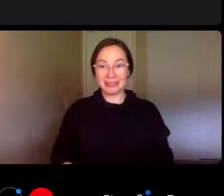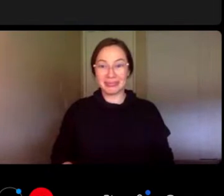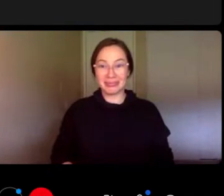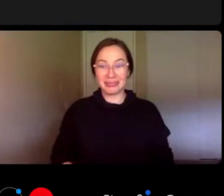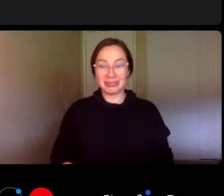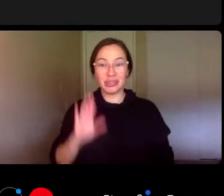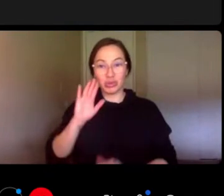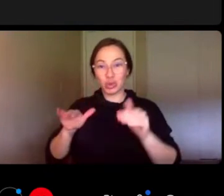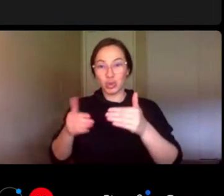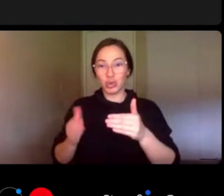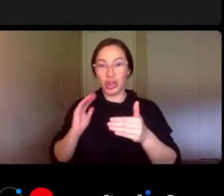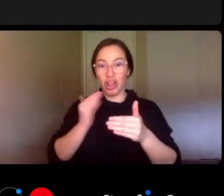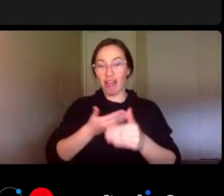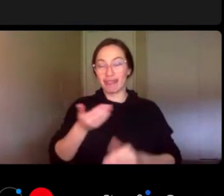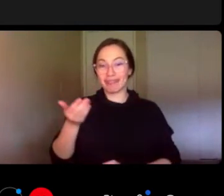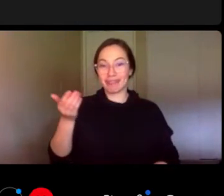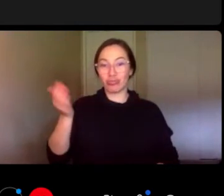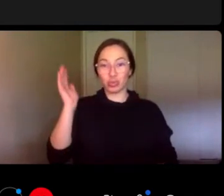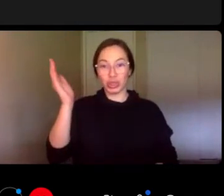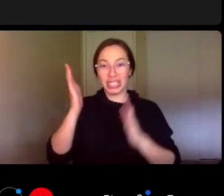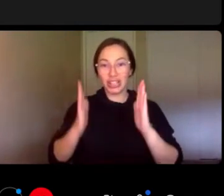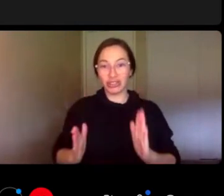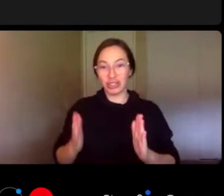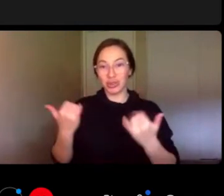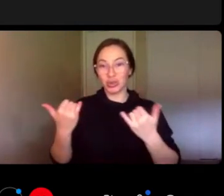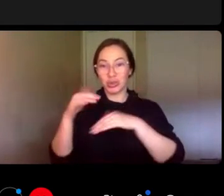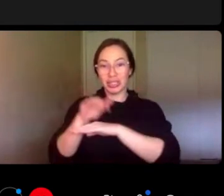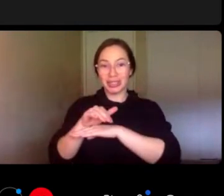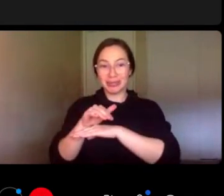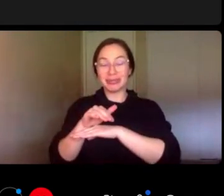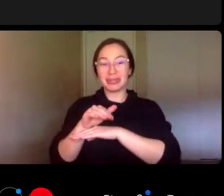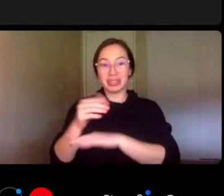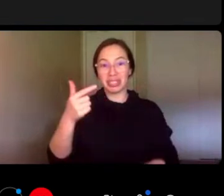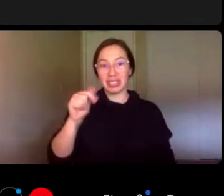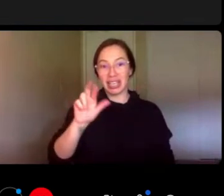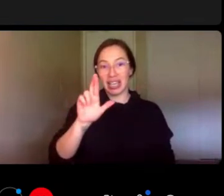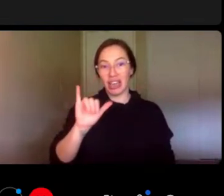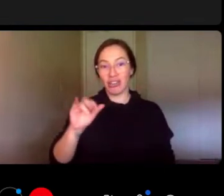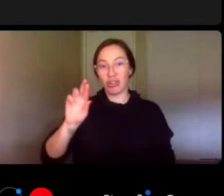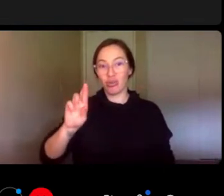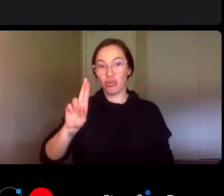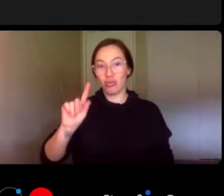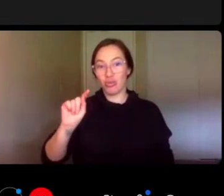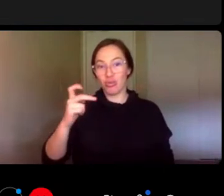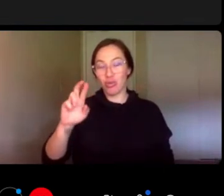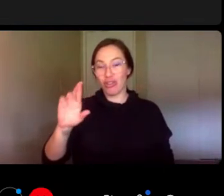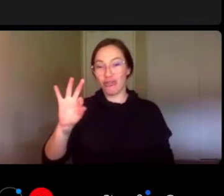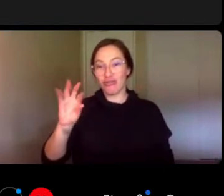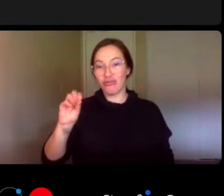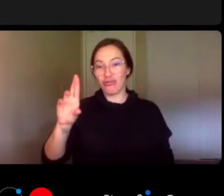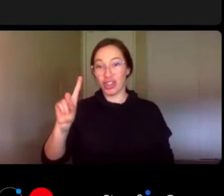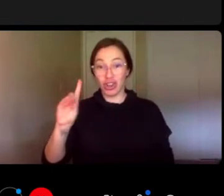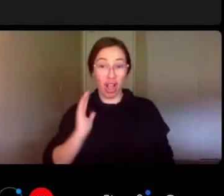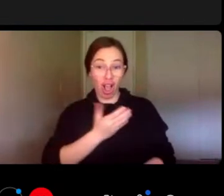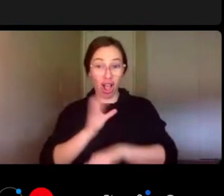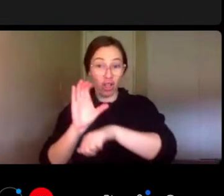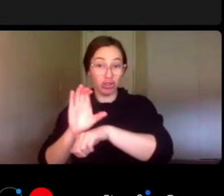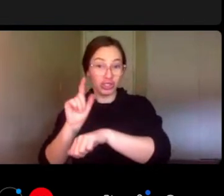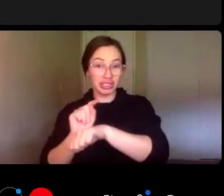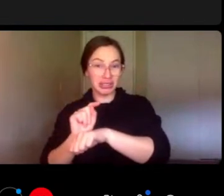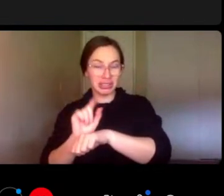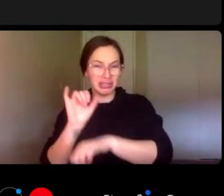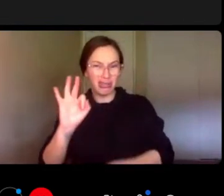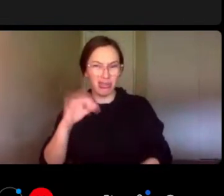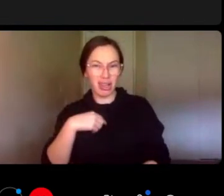our guest tonight, our presenter, Gary Rutherford, who's our consultant, who's also, I understand,